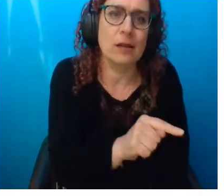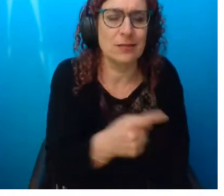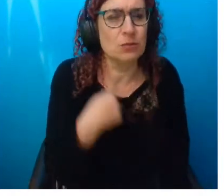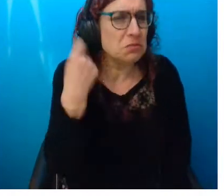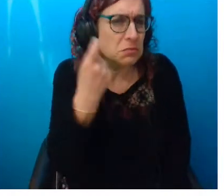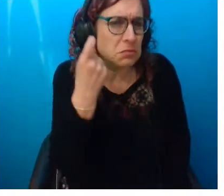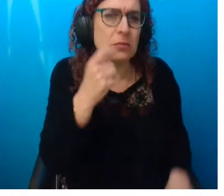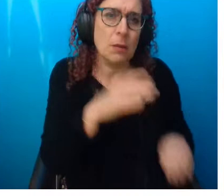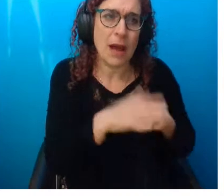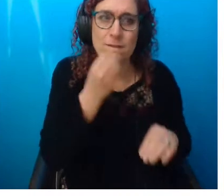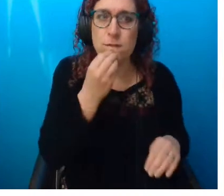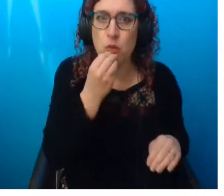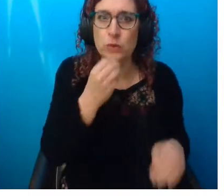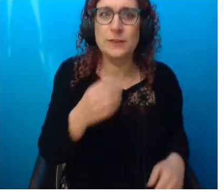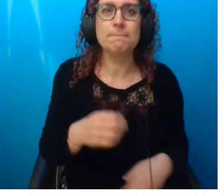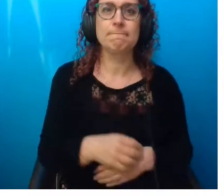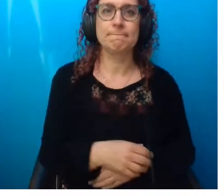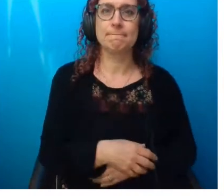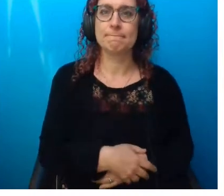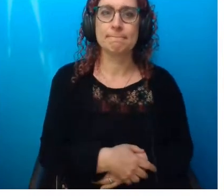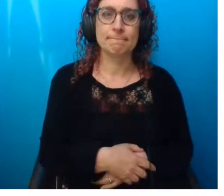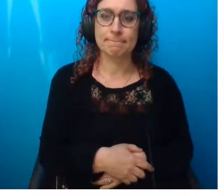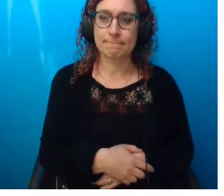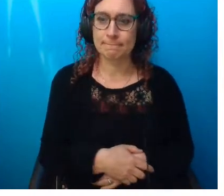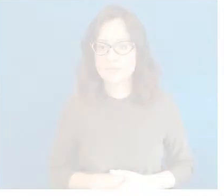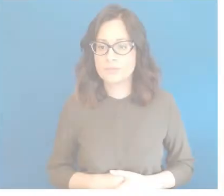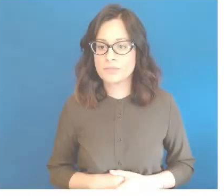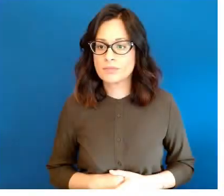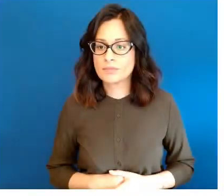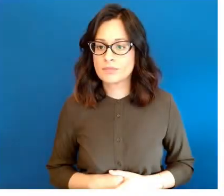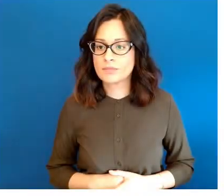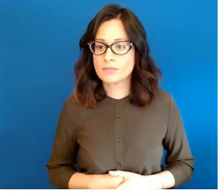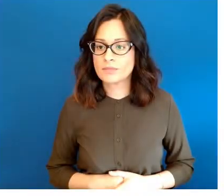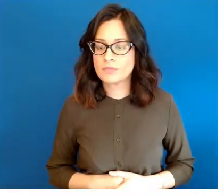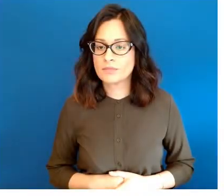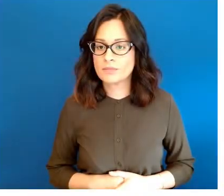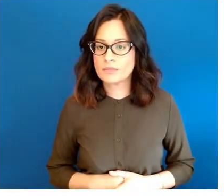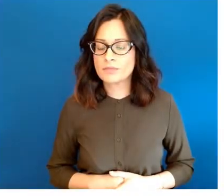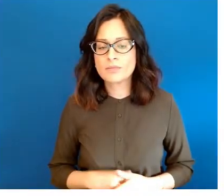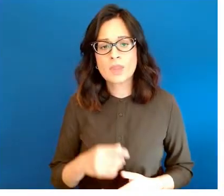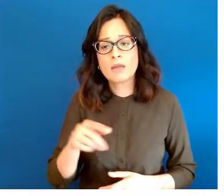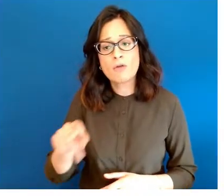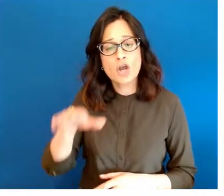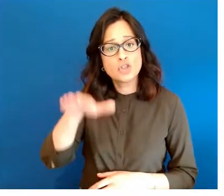Thank you. So in a 2-year-old child with periorbital eczema that's